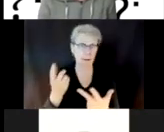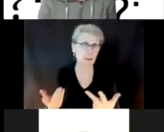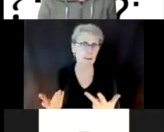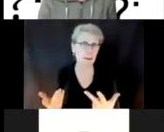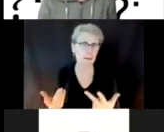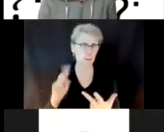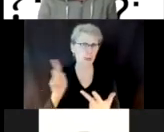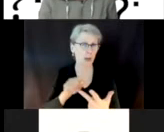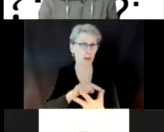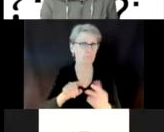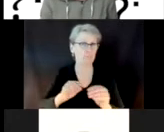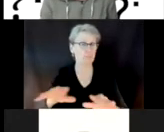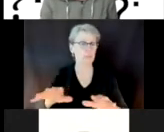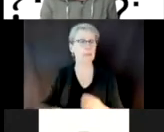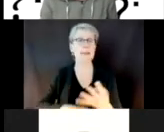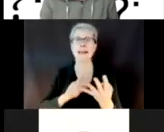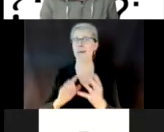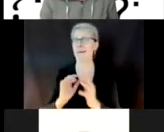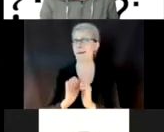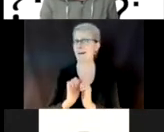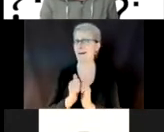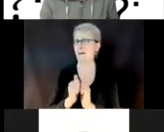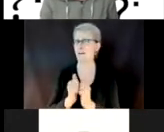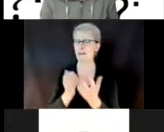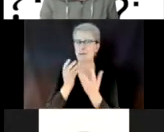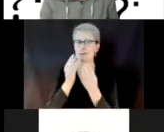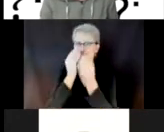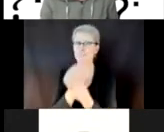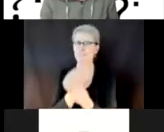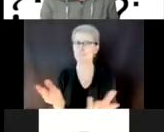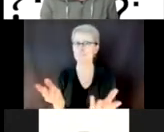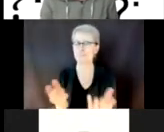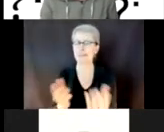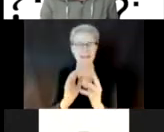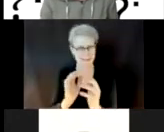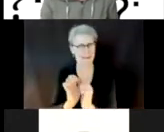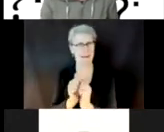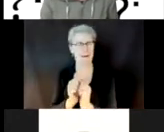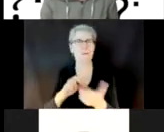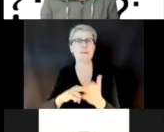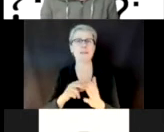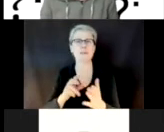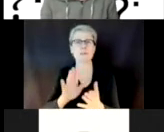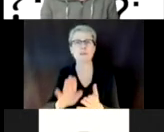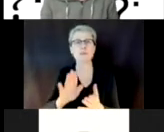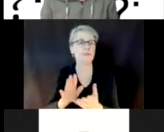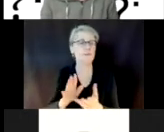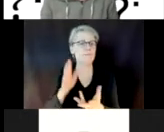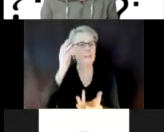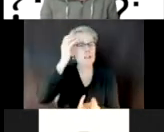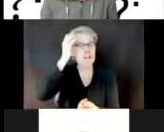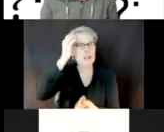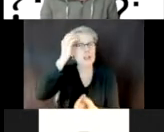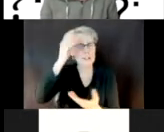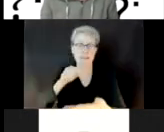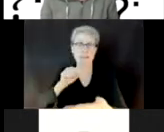how you're going to say it. And what that really kind of boils down to is figuring out kind of your content types and